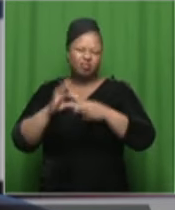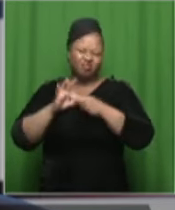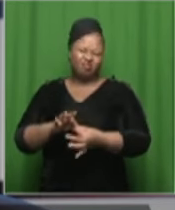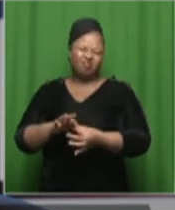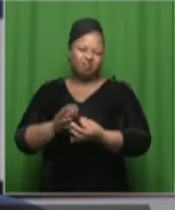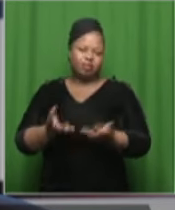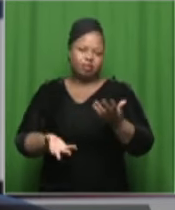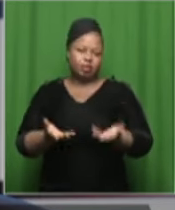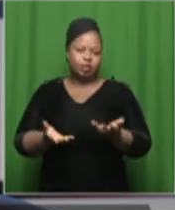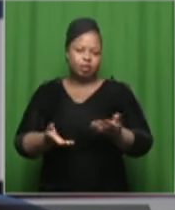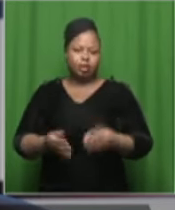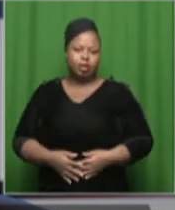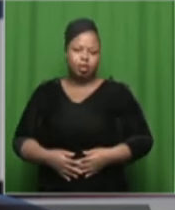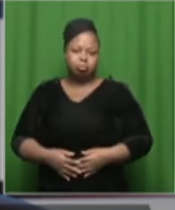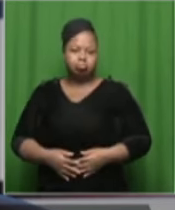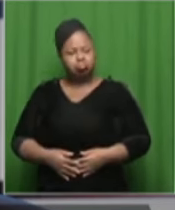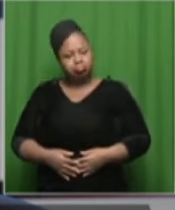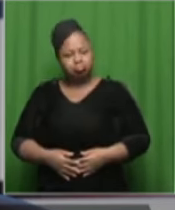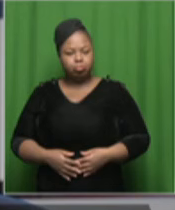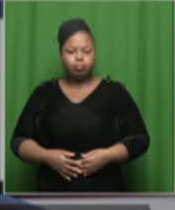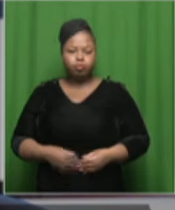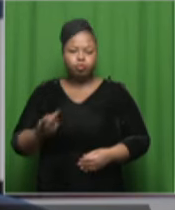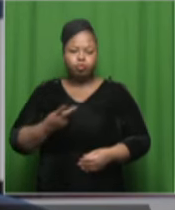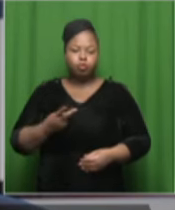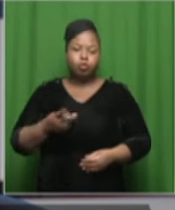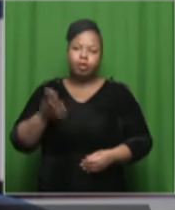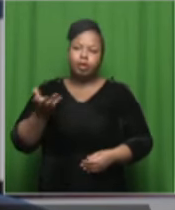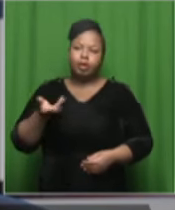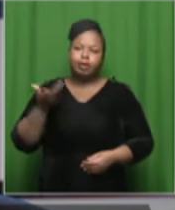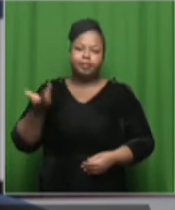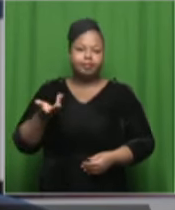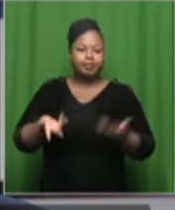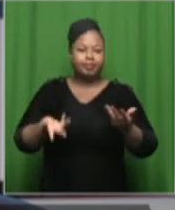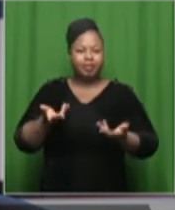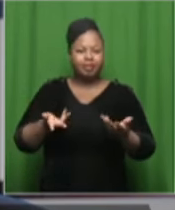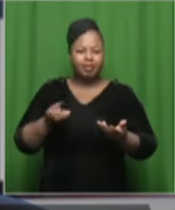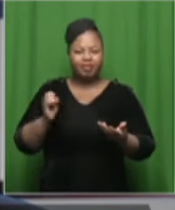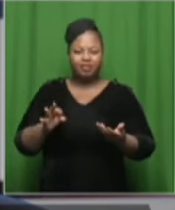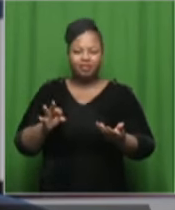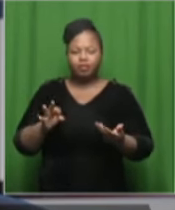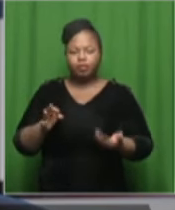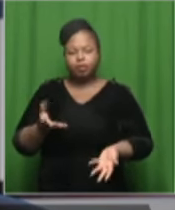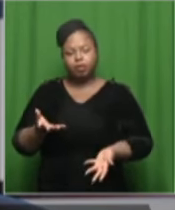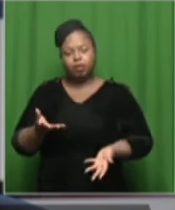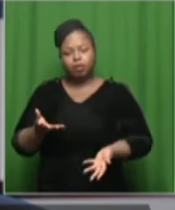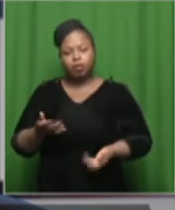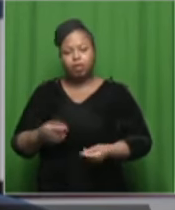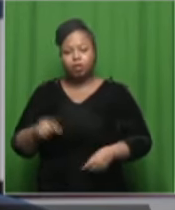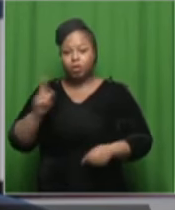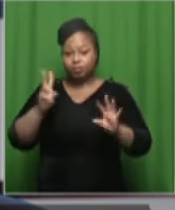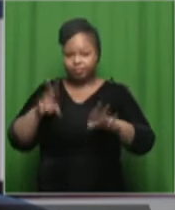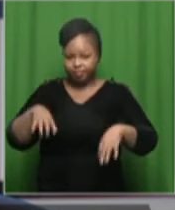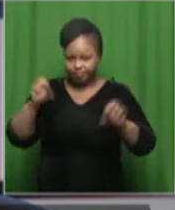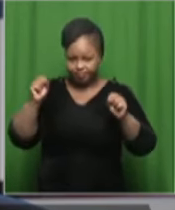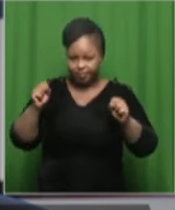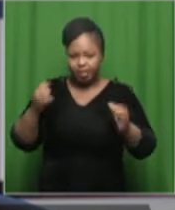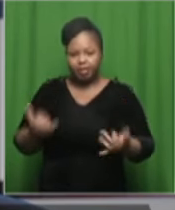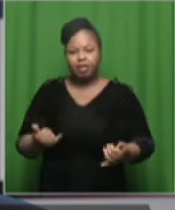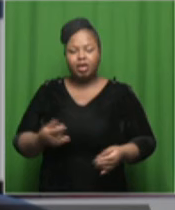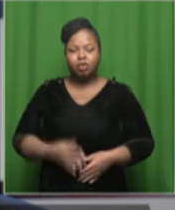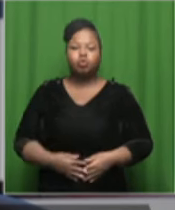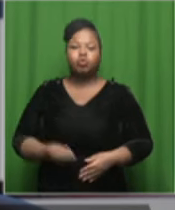related to source outbreaks where there's been, one thing is with load shedding, where we see breakdown